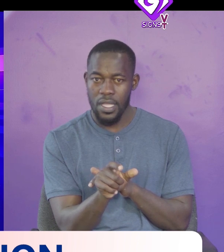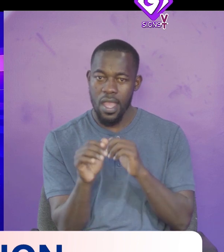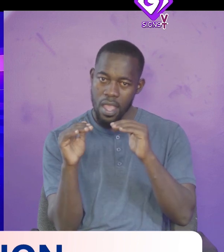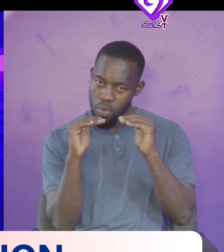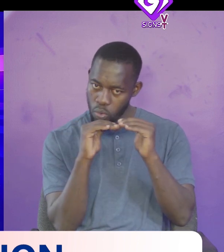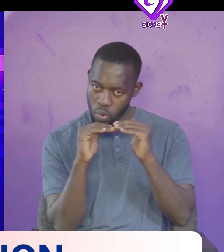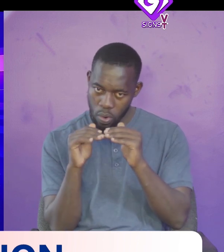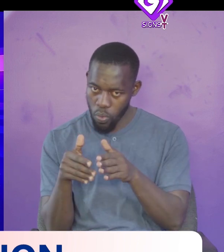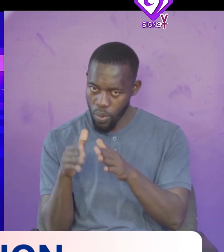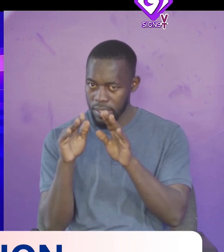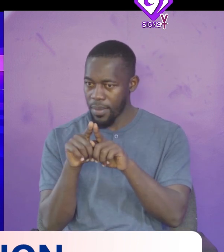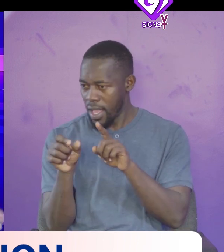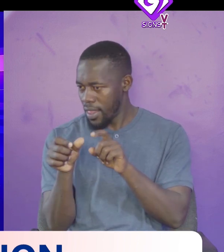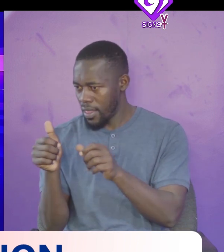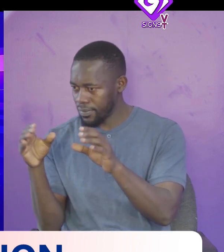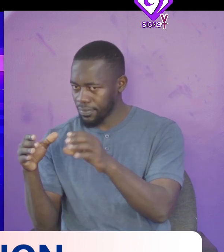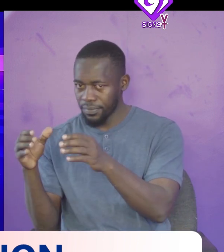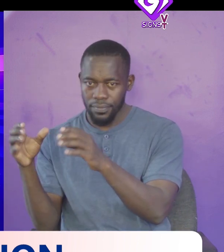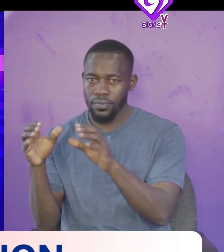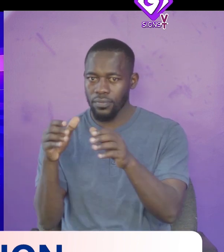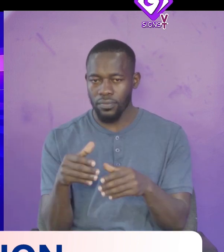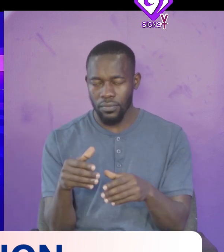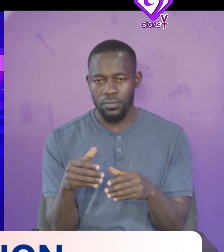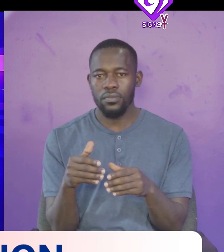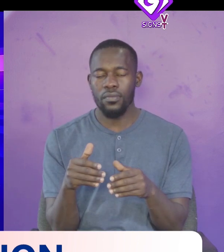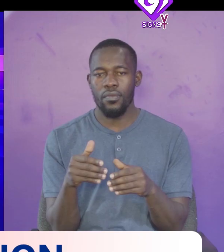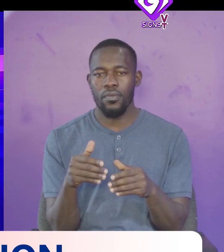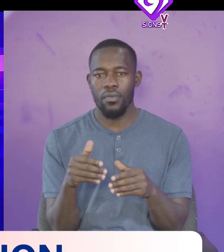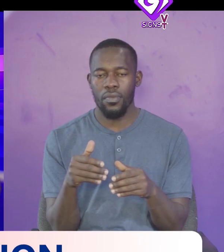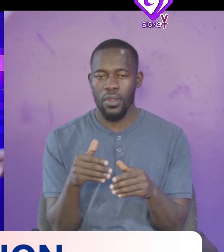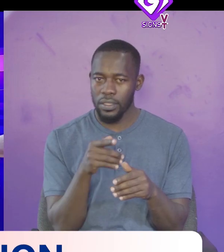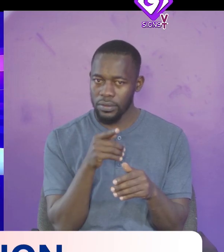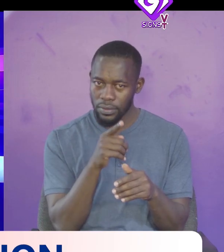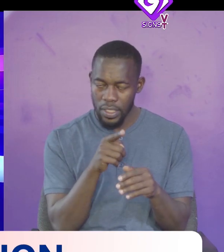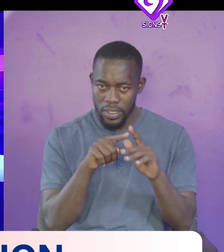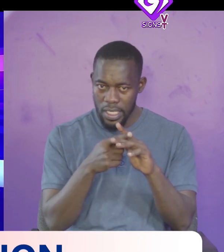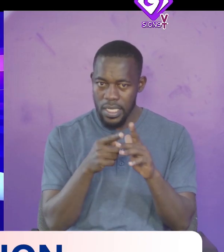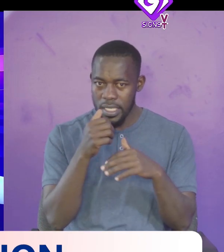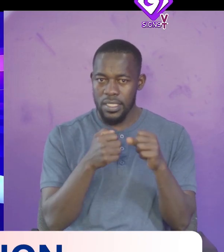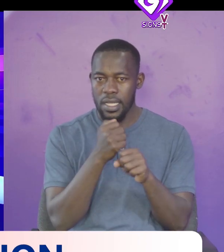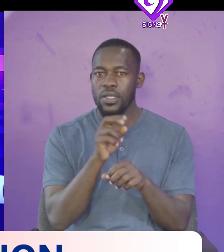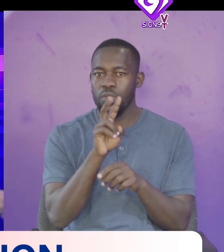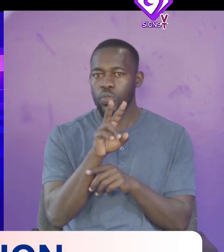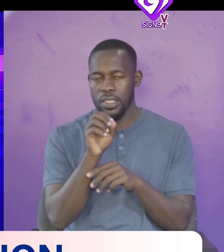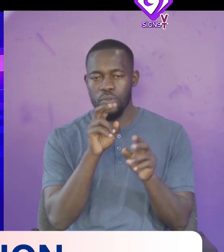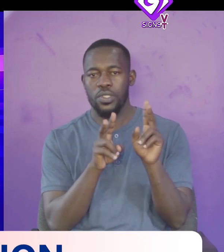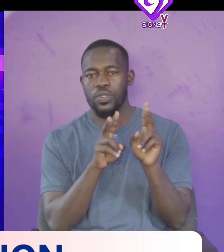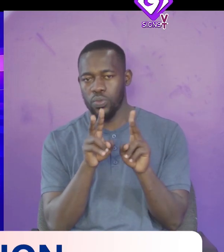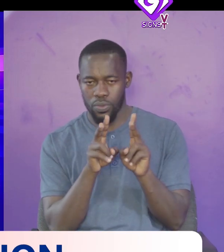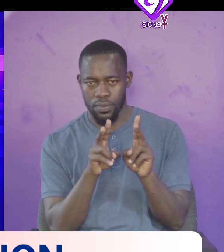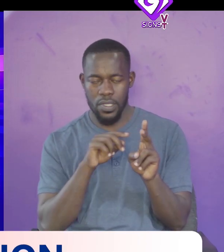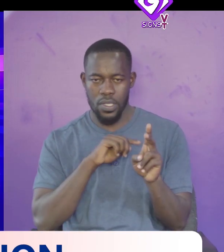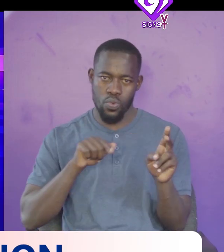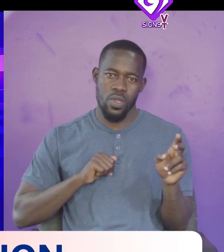other candidates. Okay. Providing a level playing field. This is a matter that we started in 2022. We had wanted to